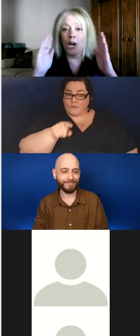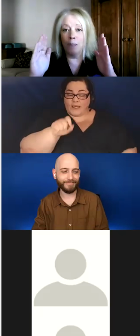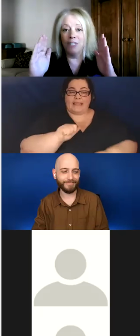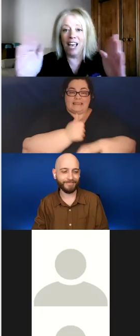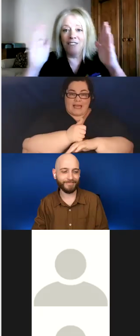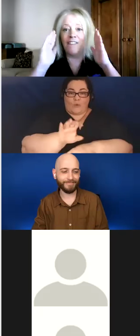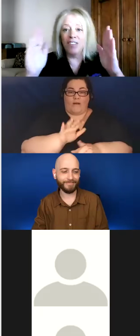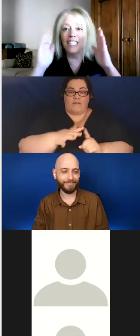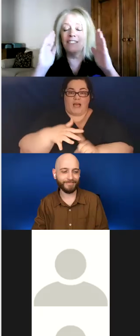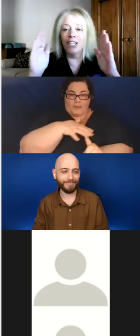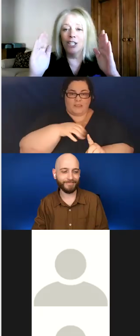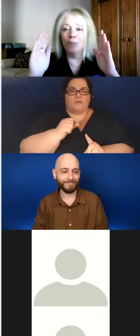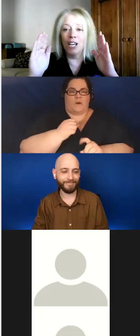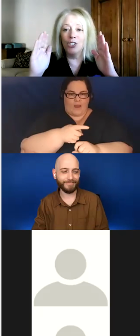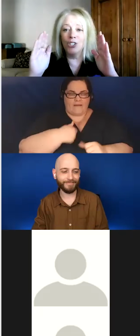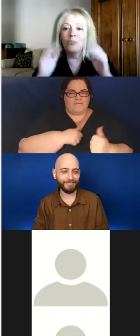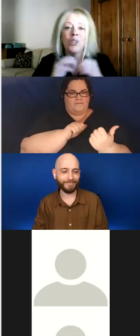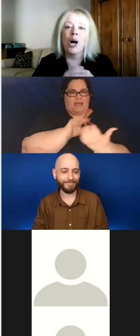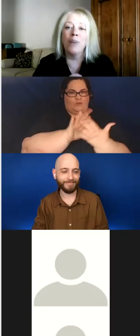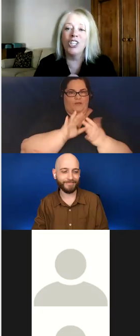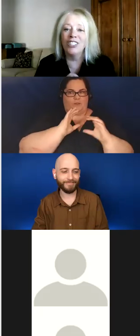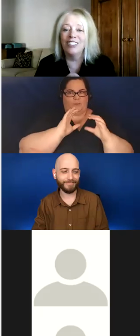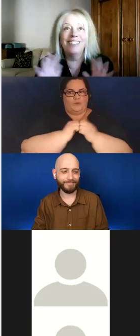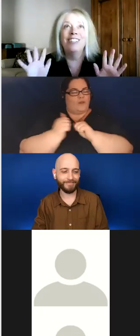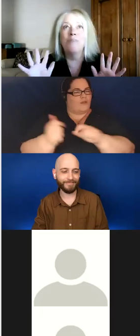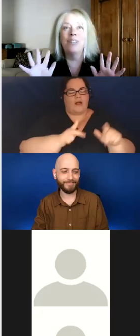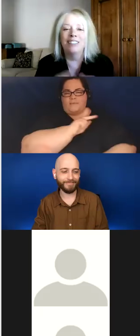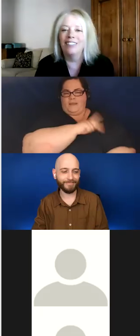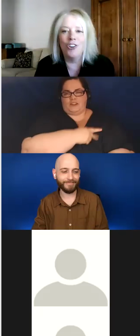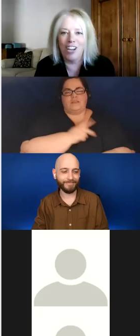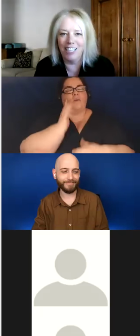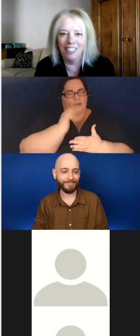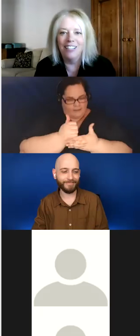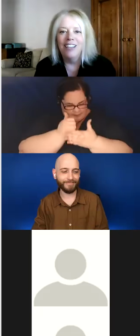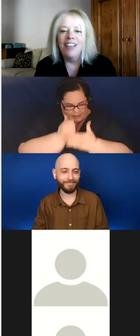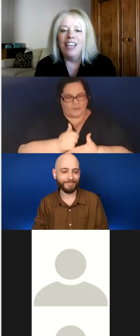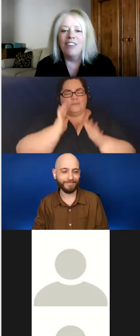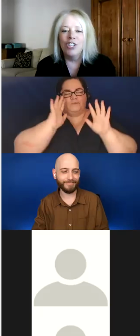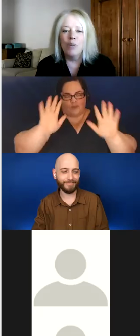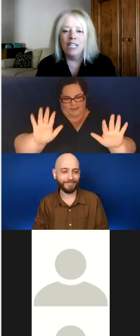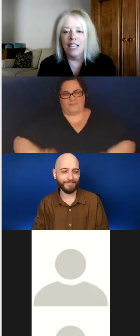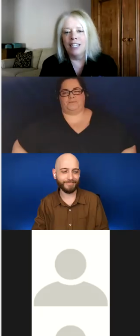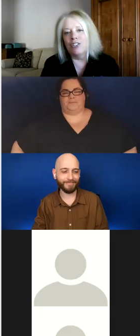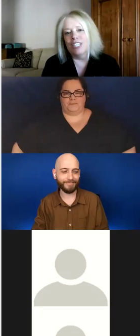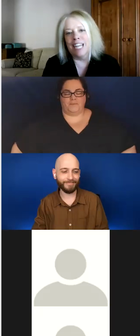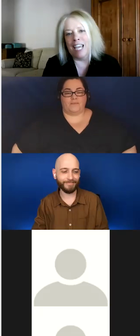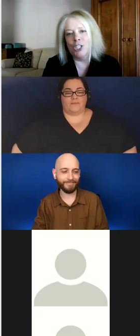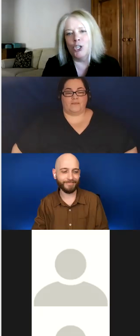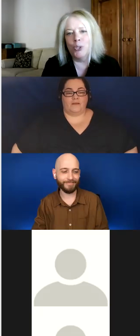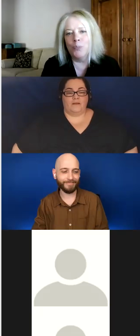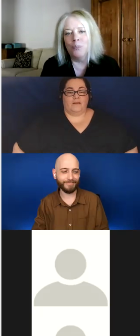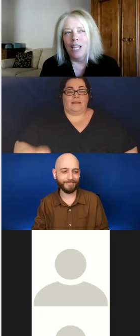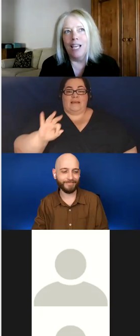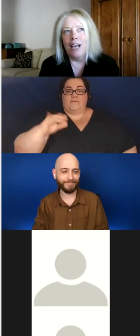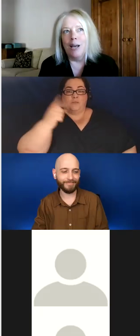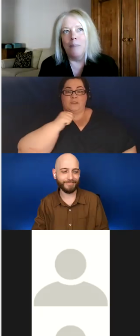environment up to have that face-to-face communication with all patients, it's going to be great. If someone doesn't understand